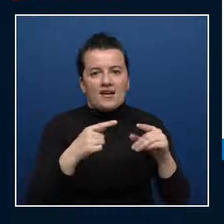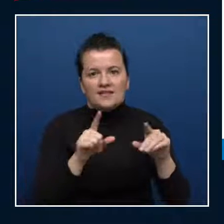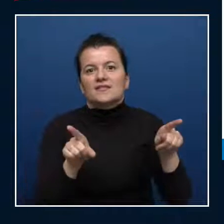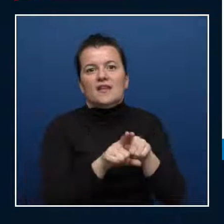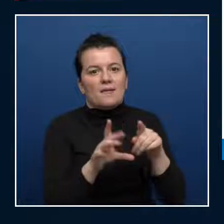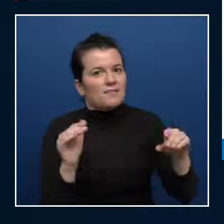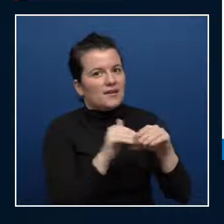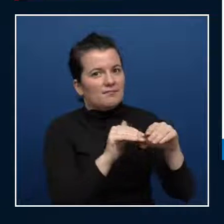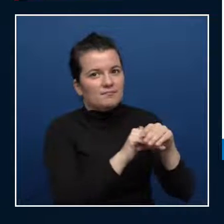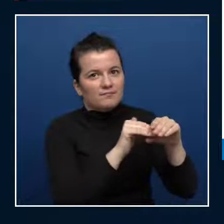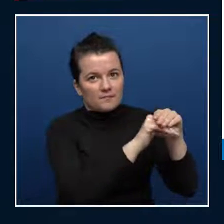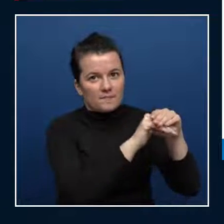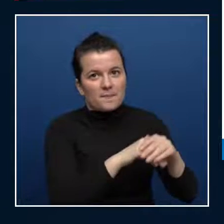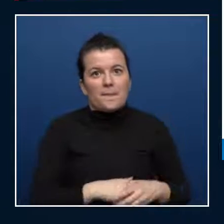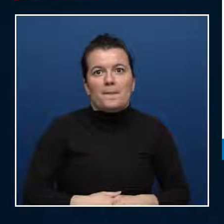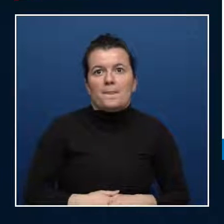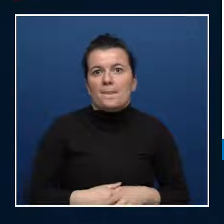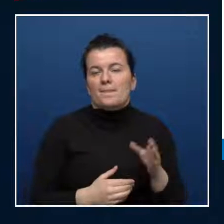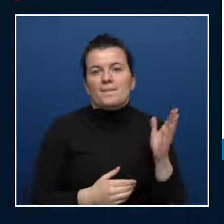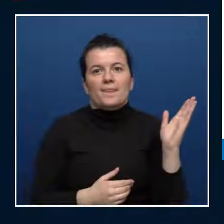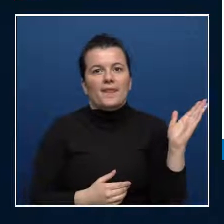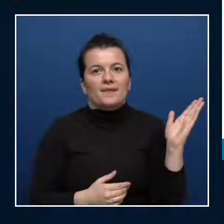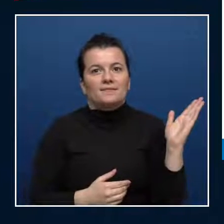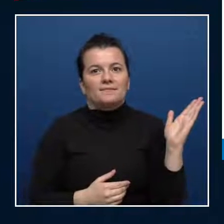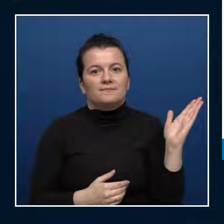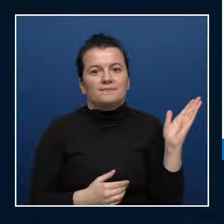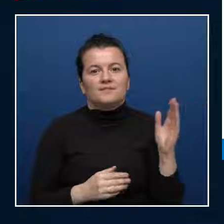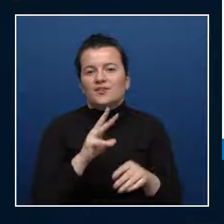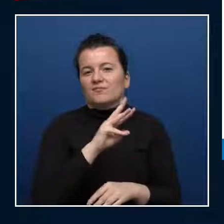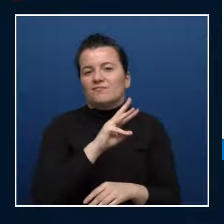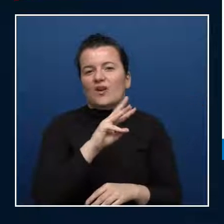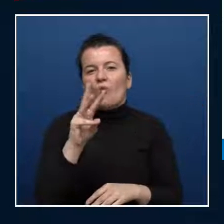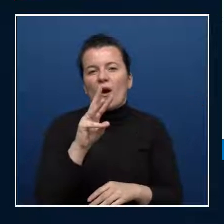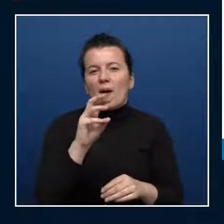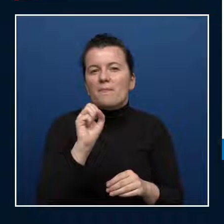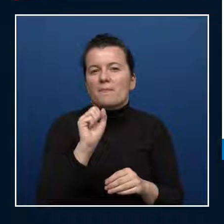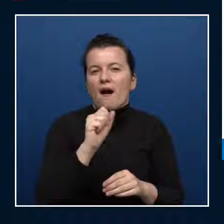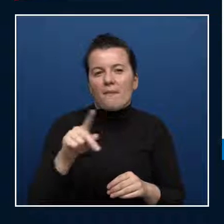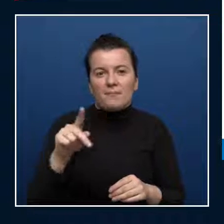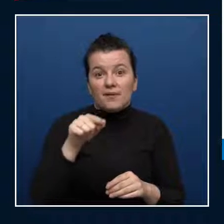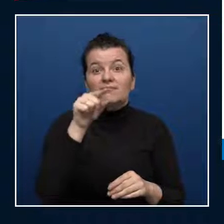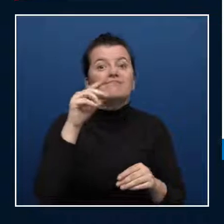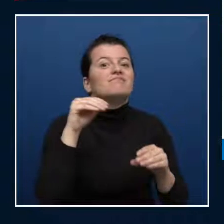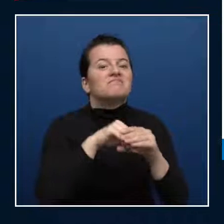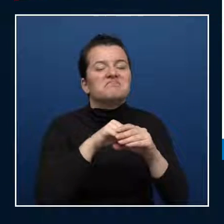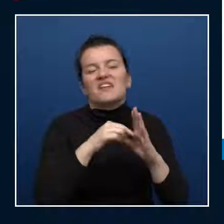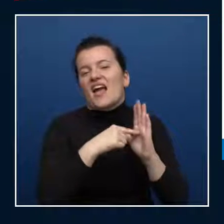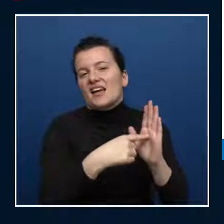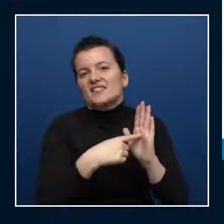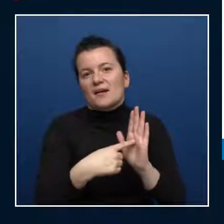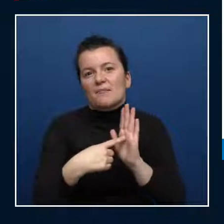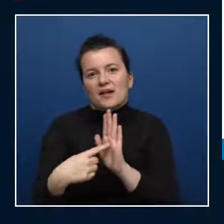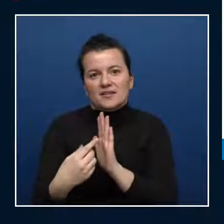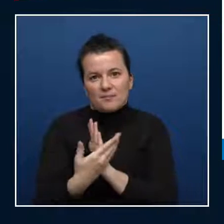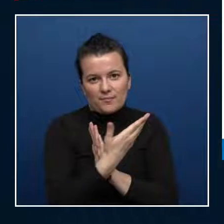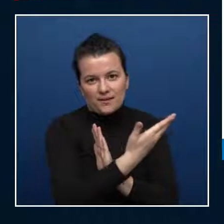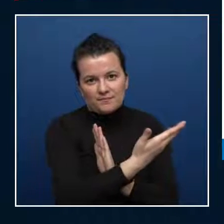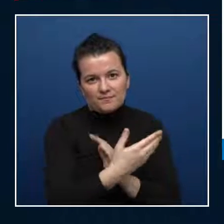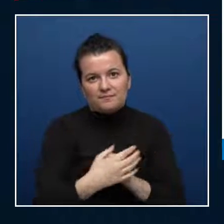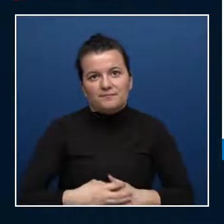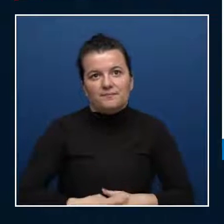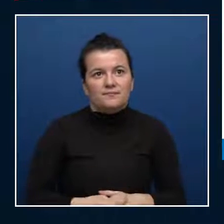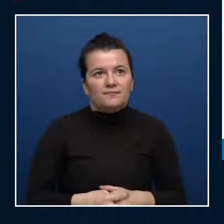as well, gathering some data about our web apps. This is just an example, and there's obviously only using the Redis